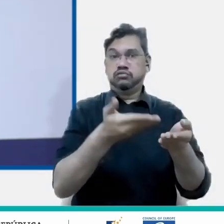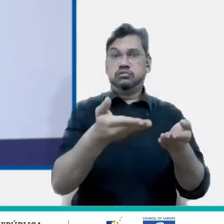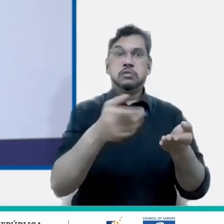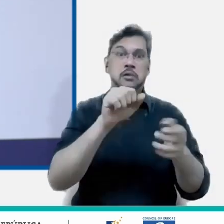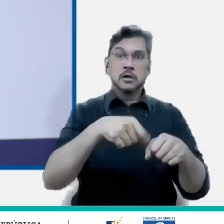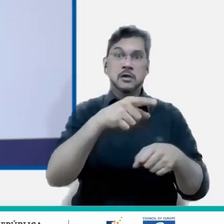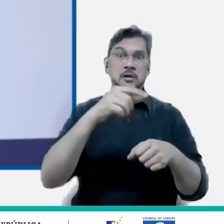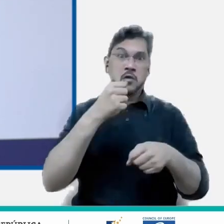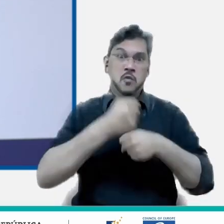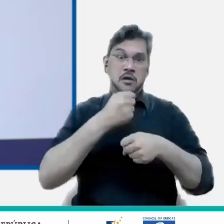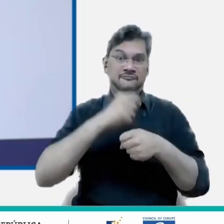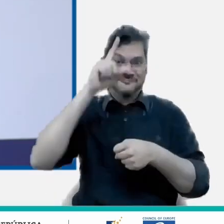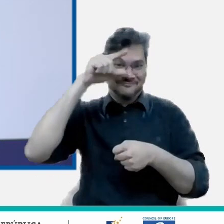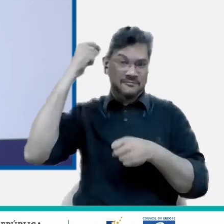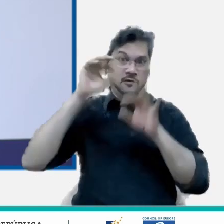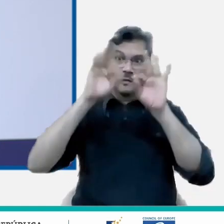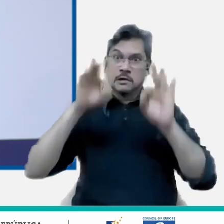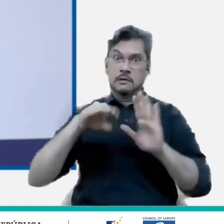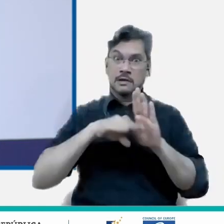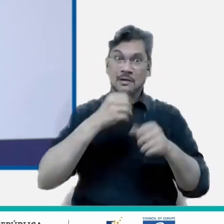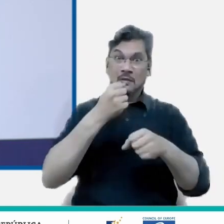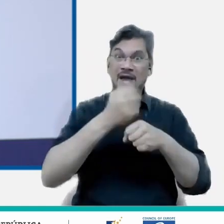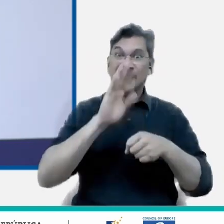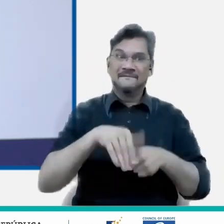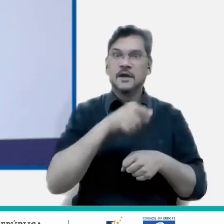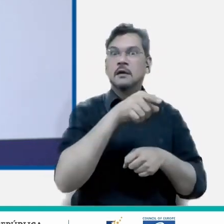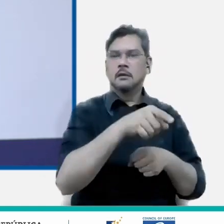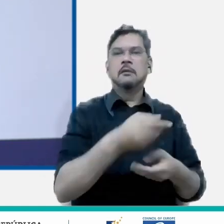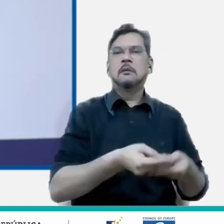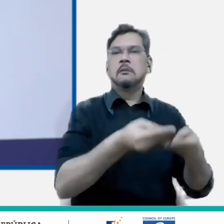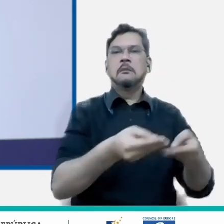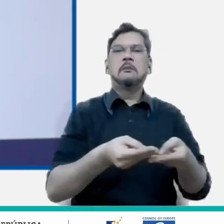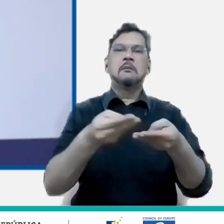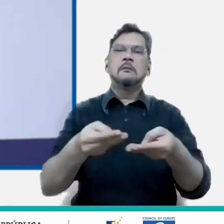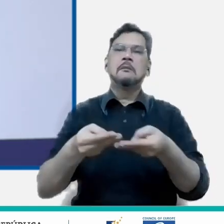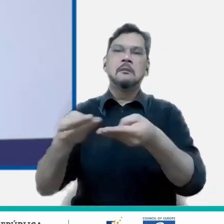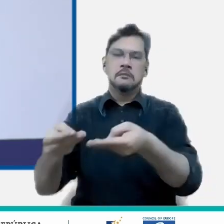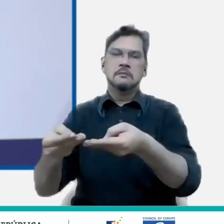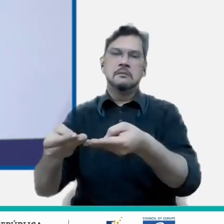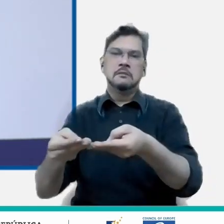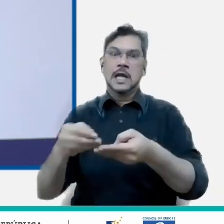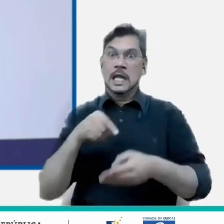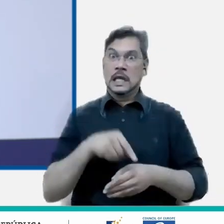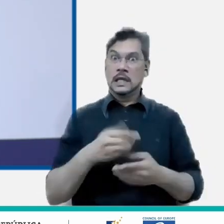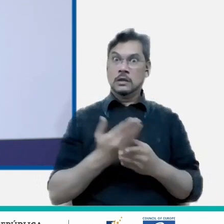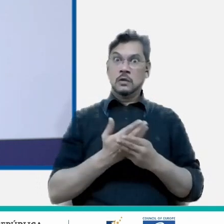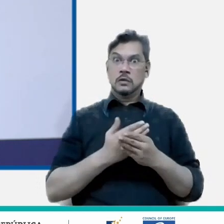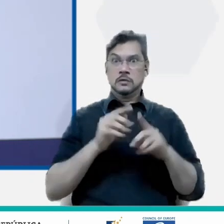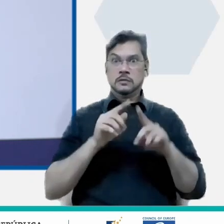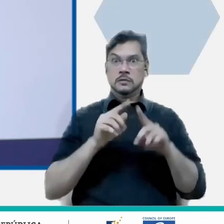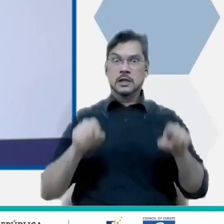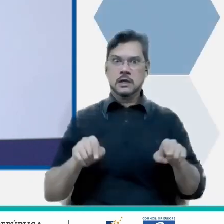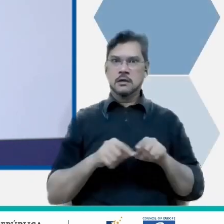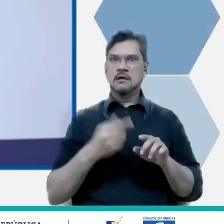implementation. And the most important thing that I want to say, that the document has a special part for mentioning